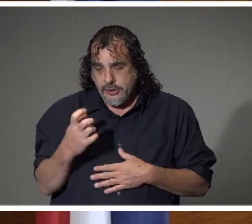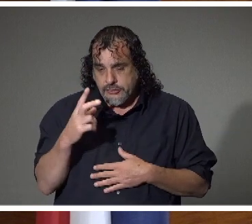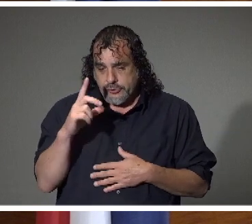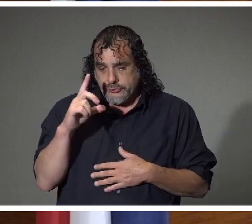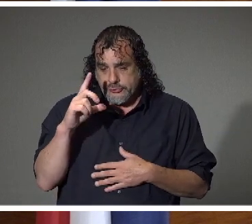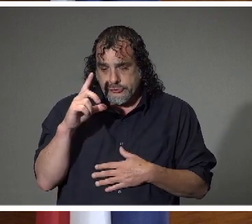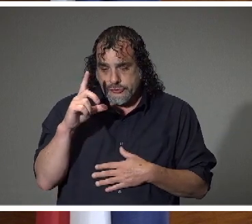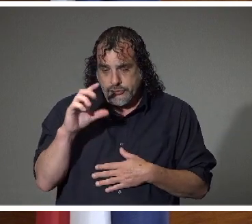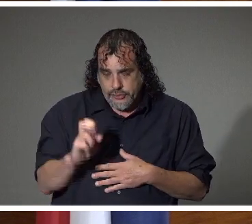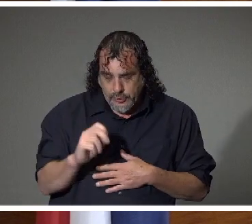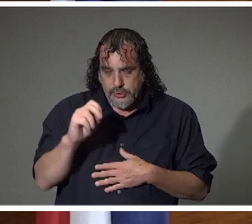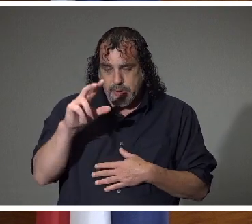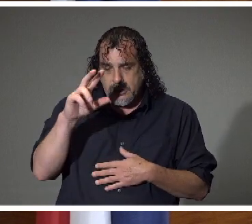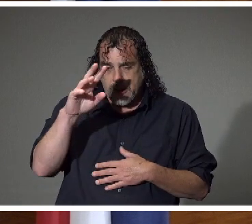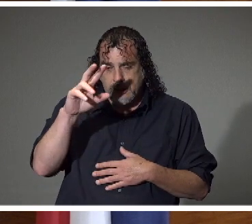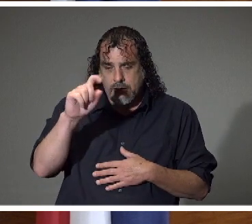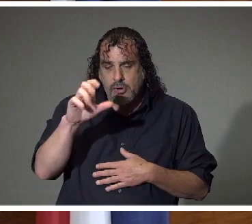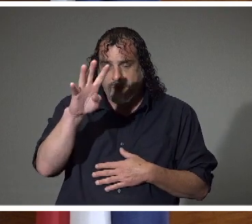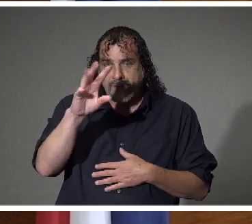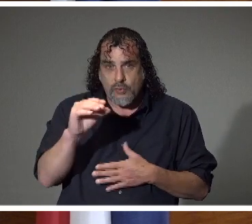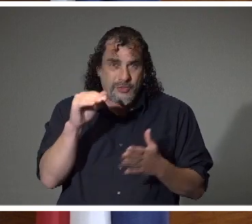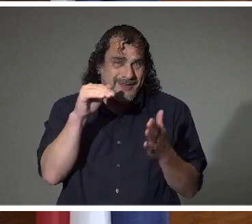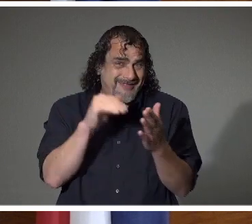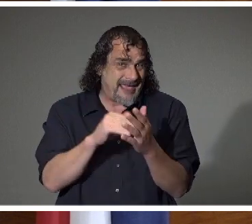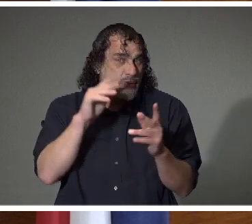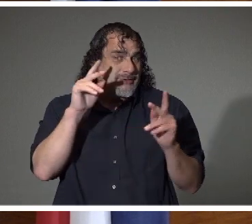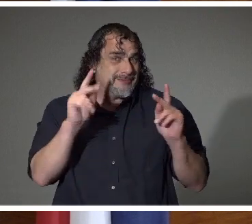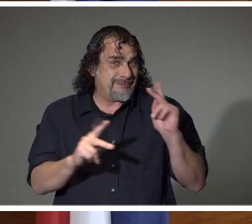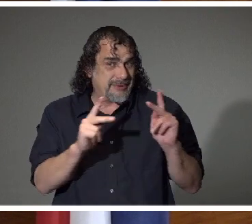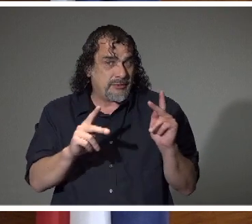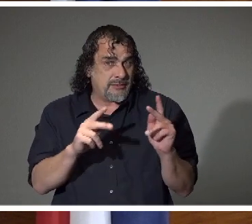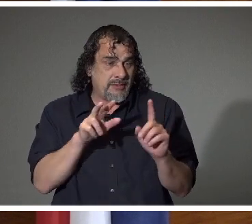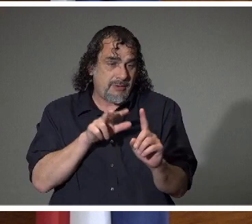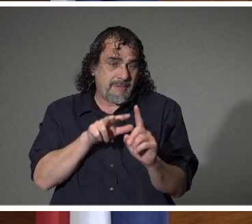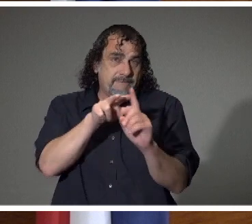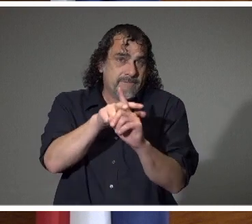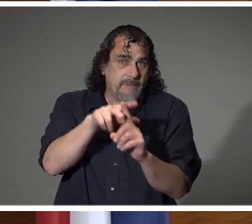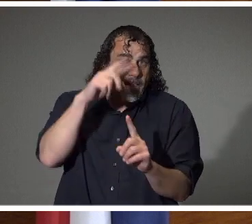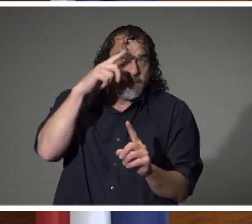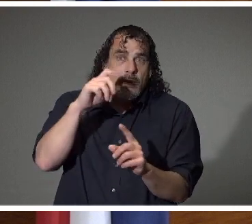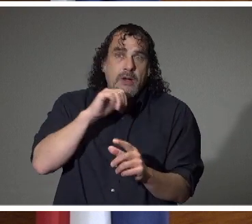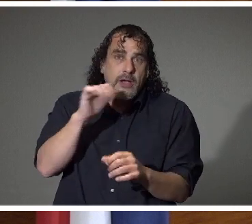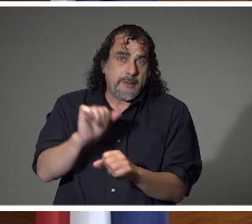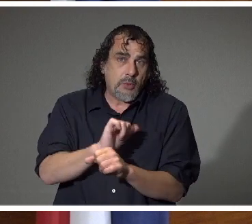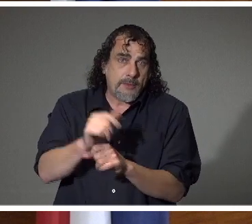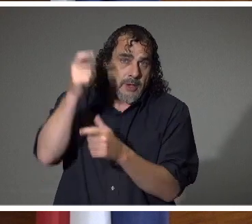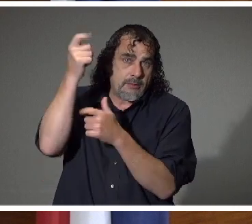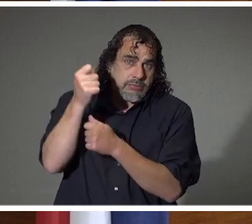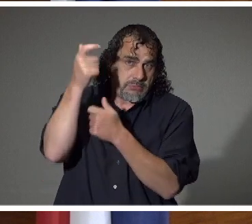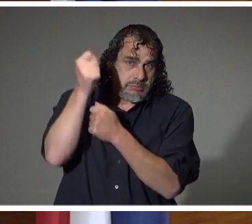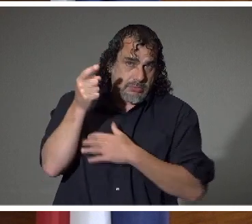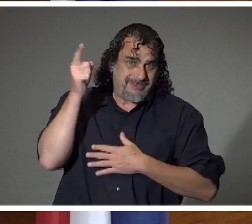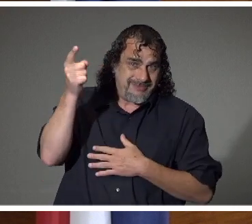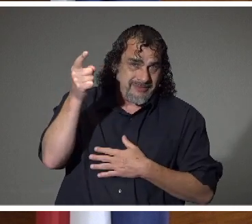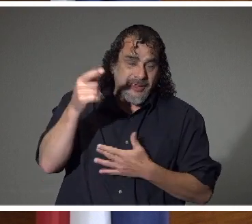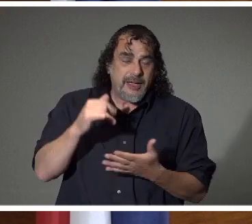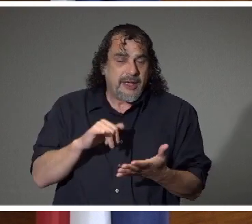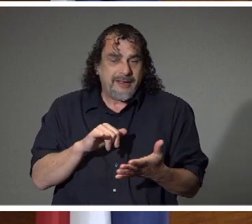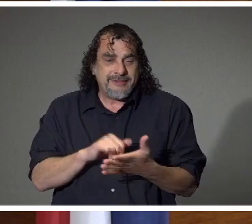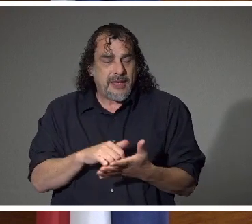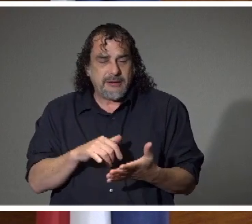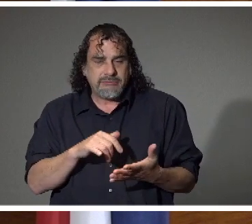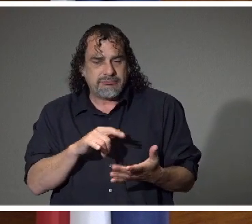and 140,000 Mississippians file for unemployment insurance. That is an unacceptable position to be